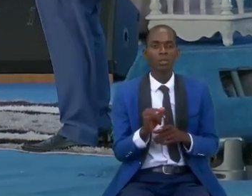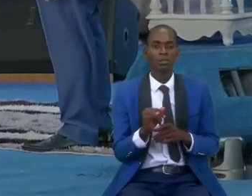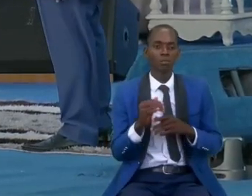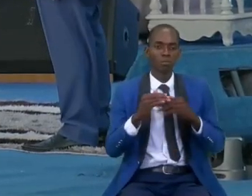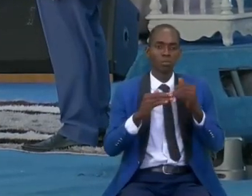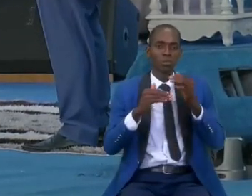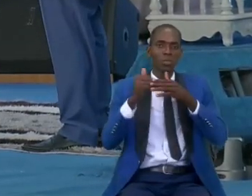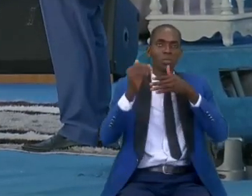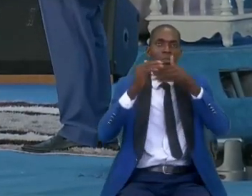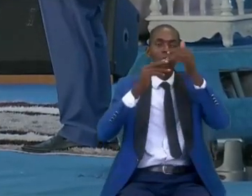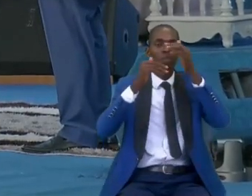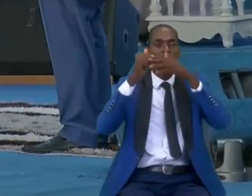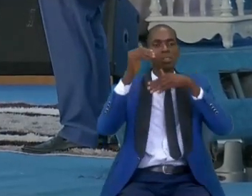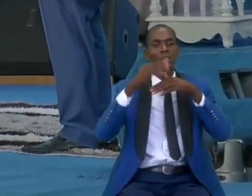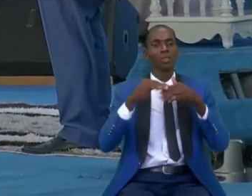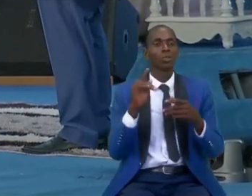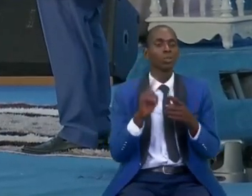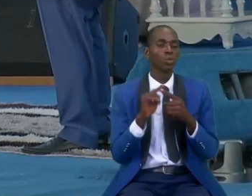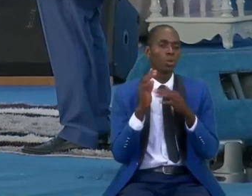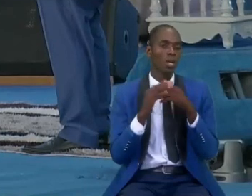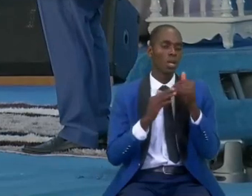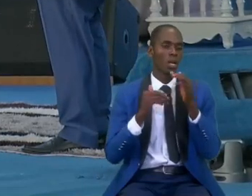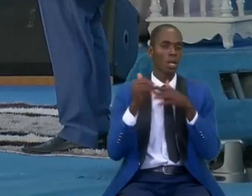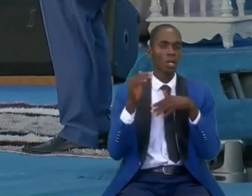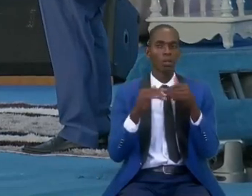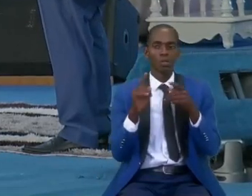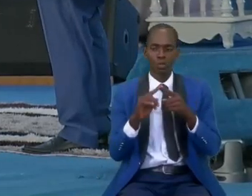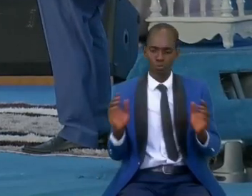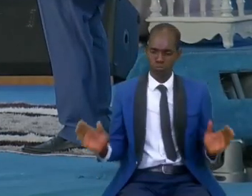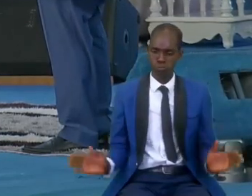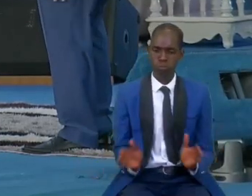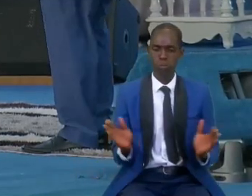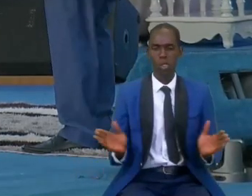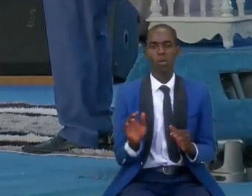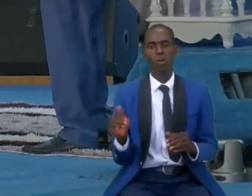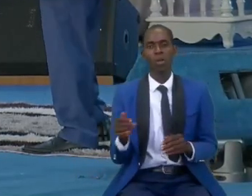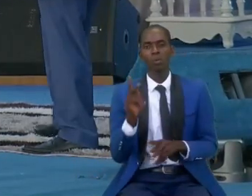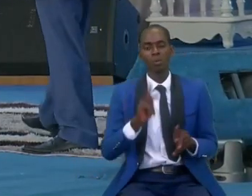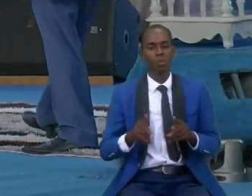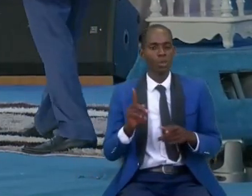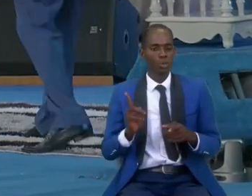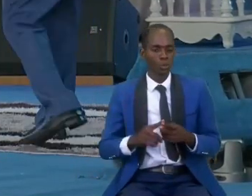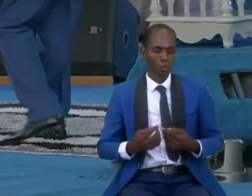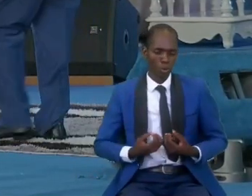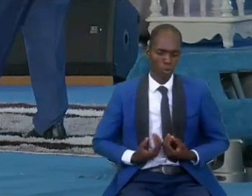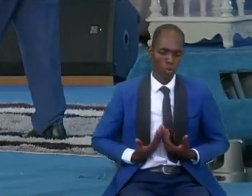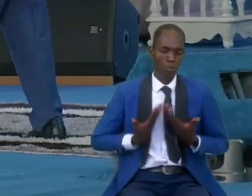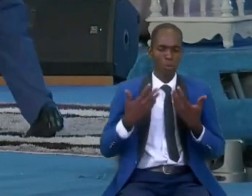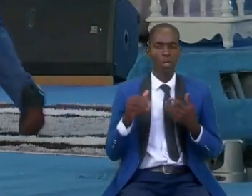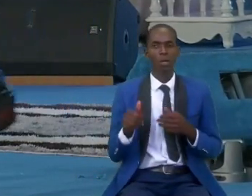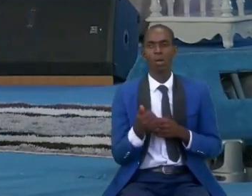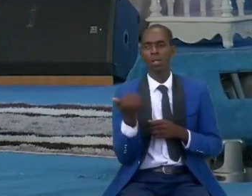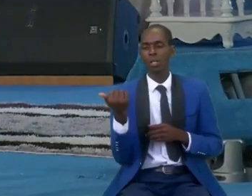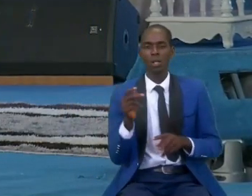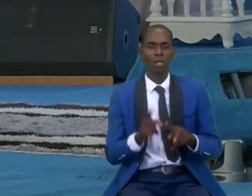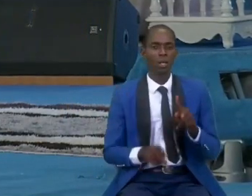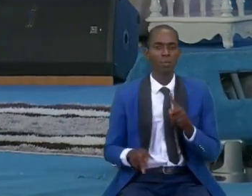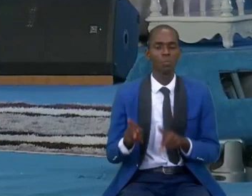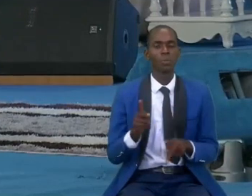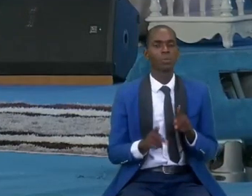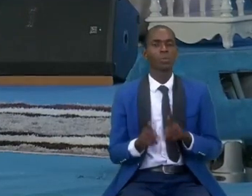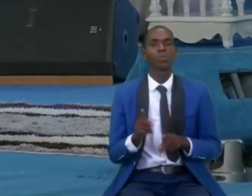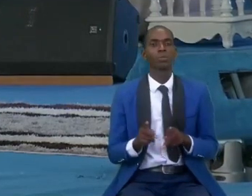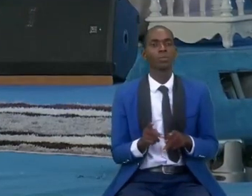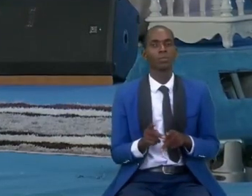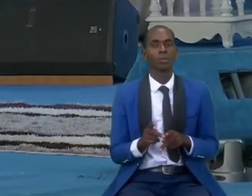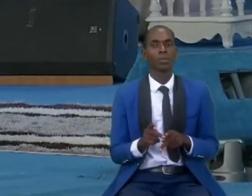other people, to motivate other people, to inspire other people by your action, by your